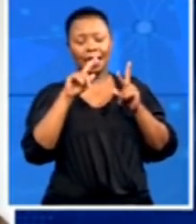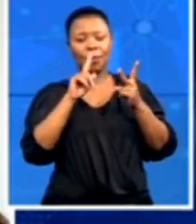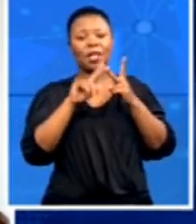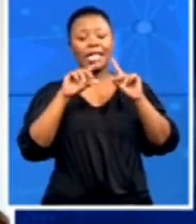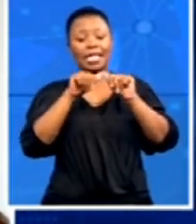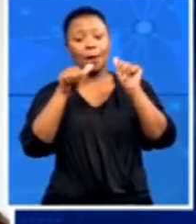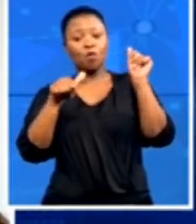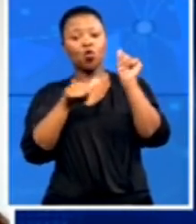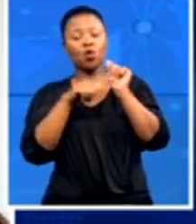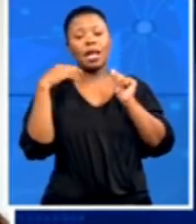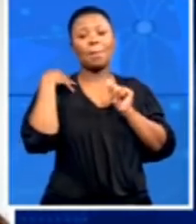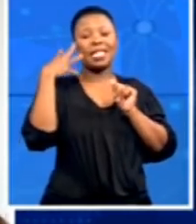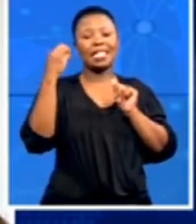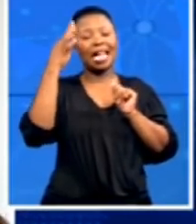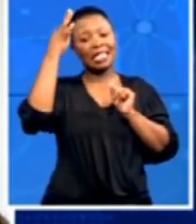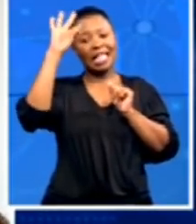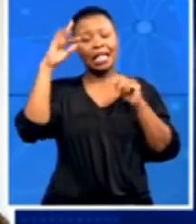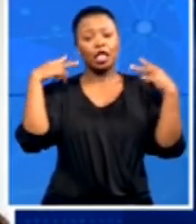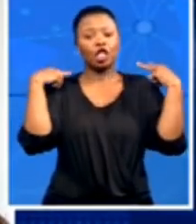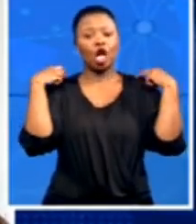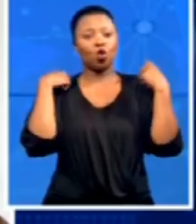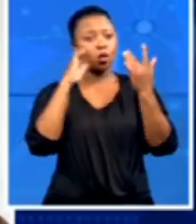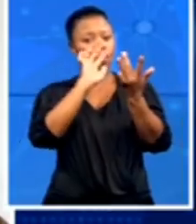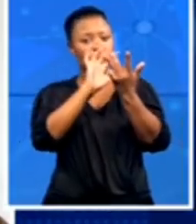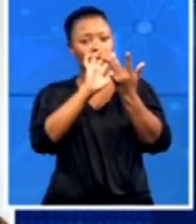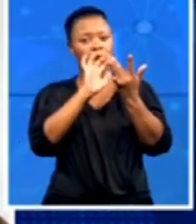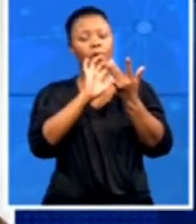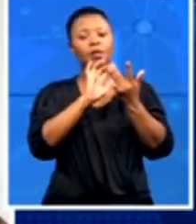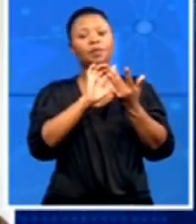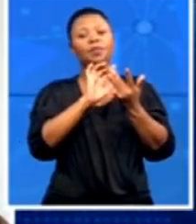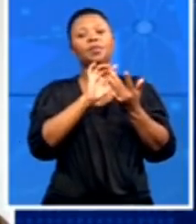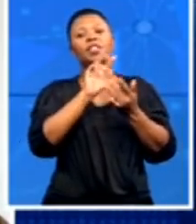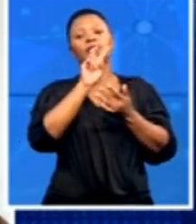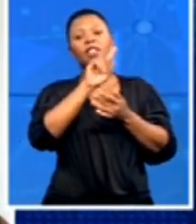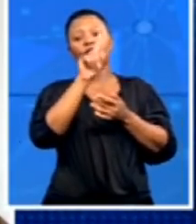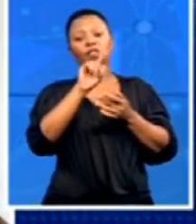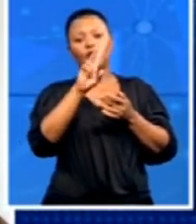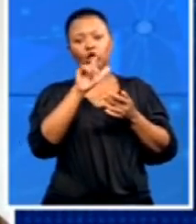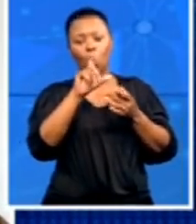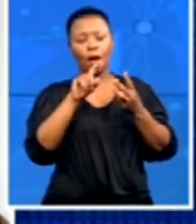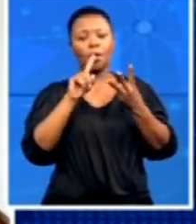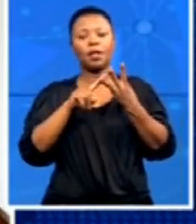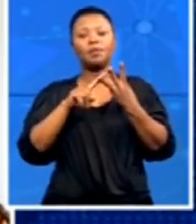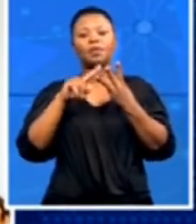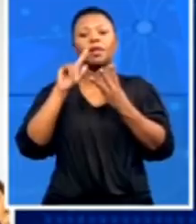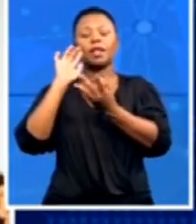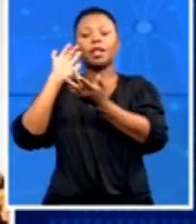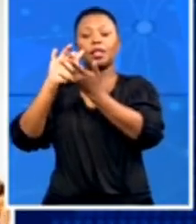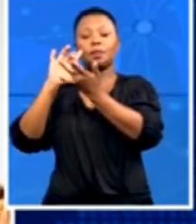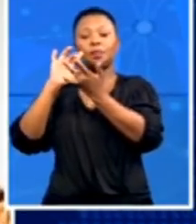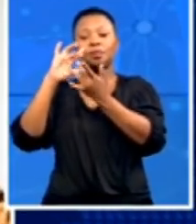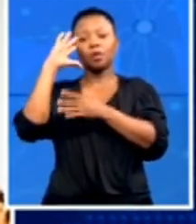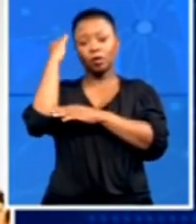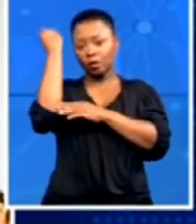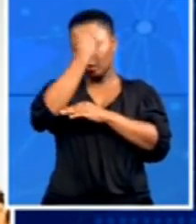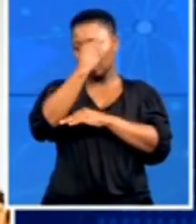Security, Zizi Kodwa. I'm also in touch with the Minister of Police, Minister Cele. What